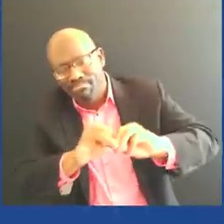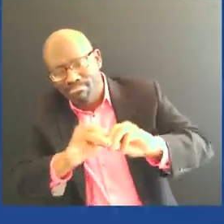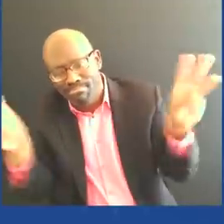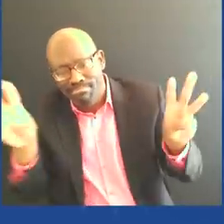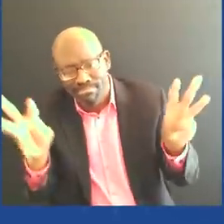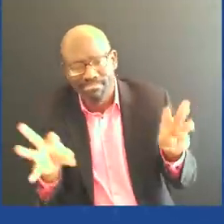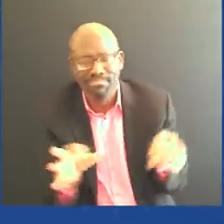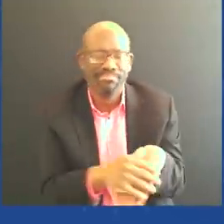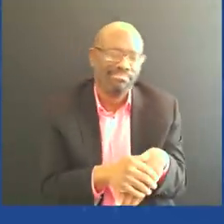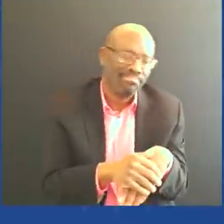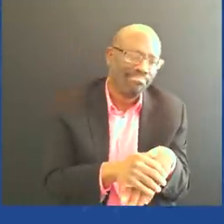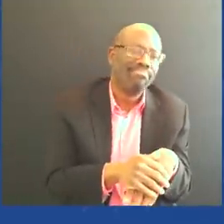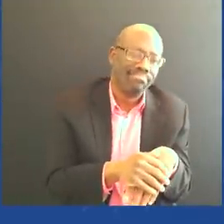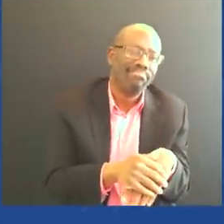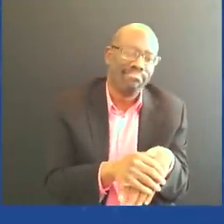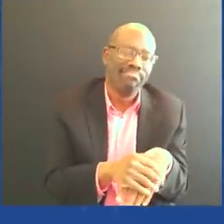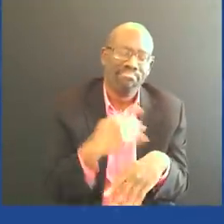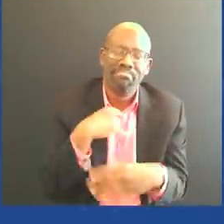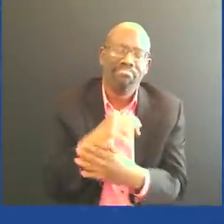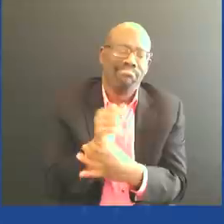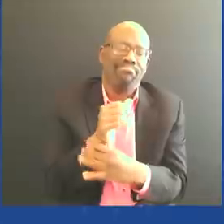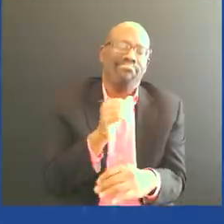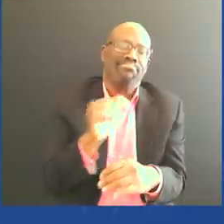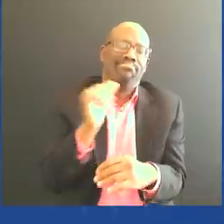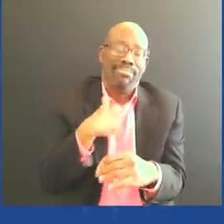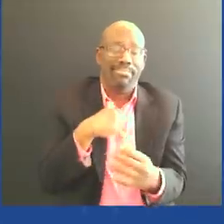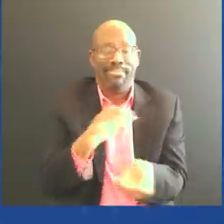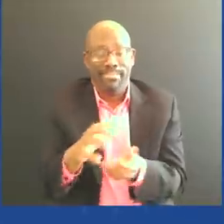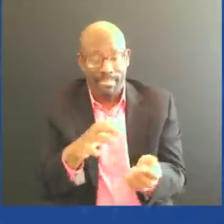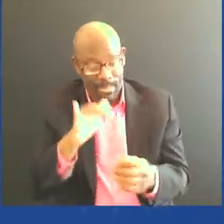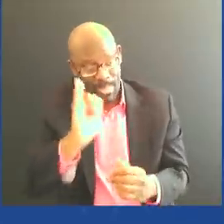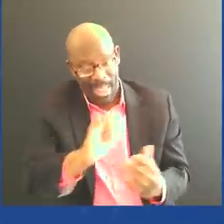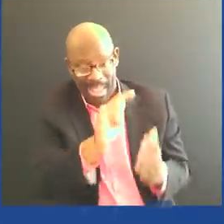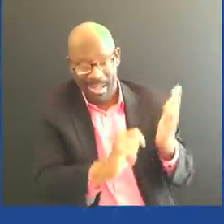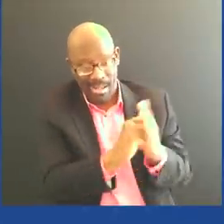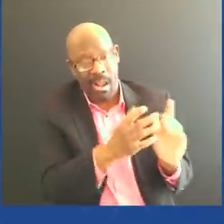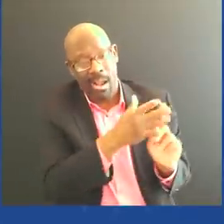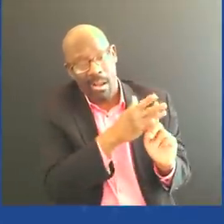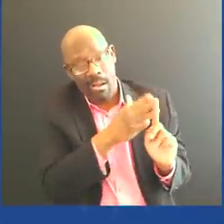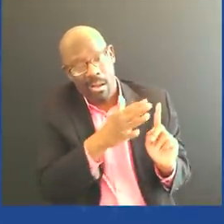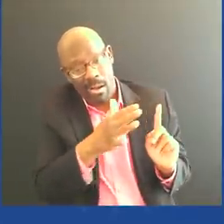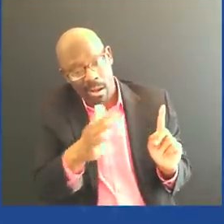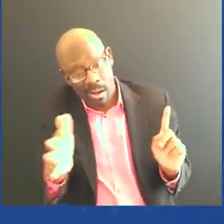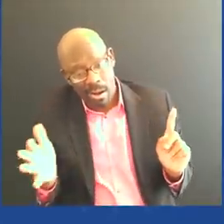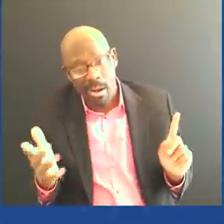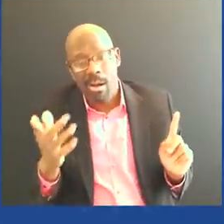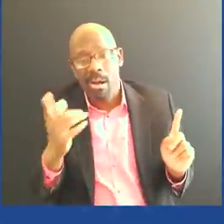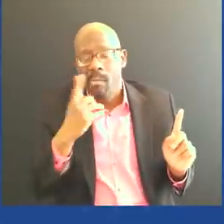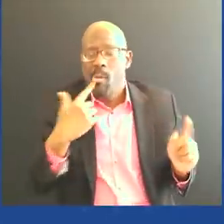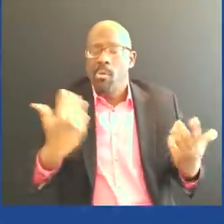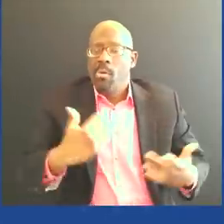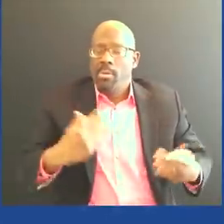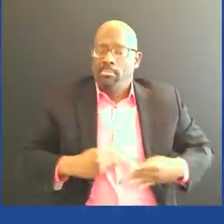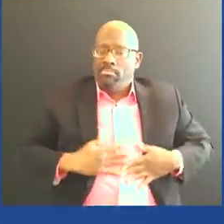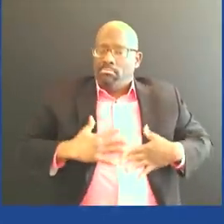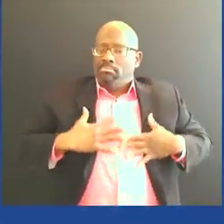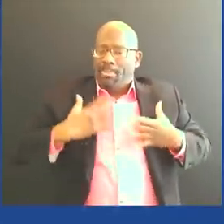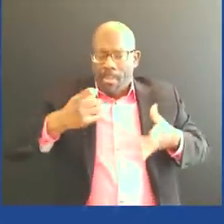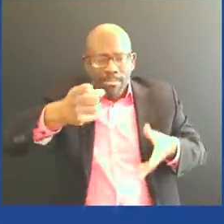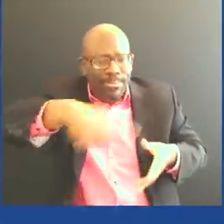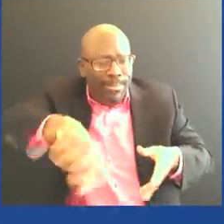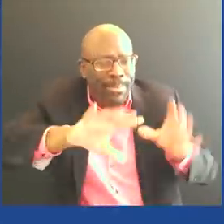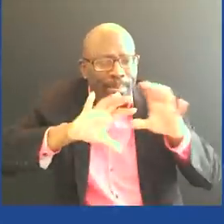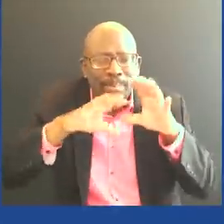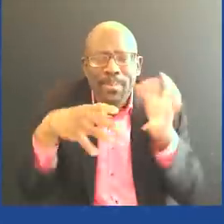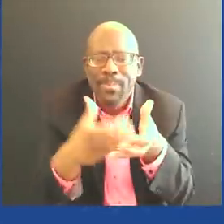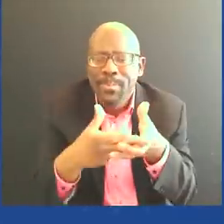Since that time, I've been so inspired by the crew and their leadership. First Commander Hogan, and